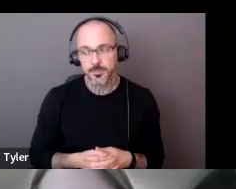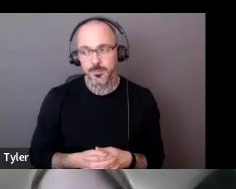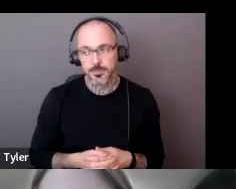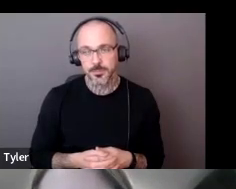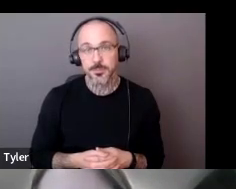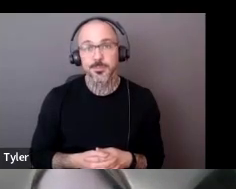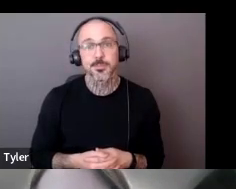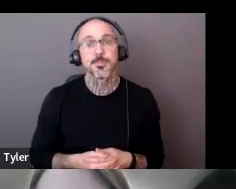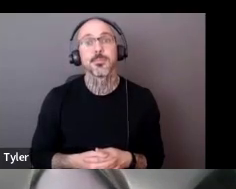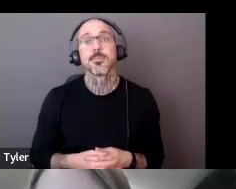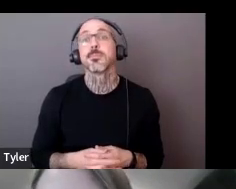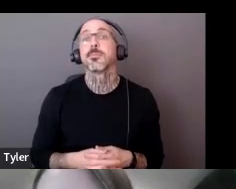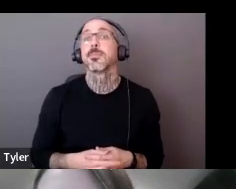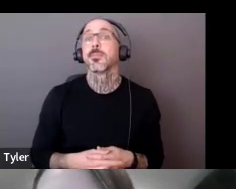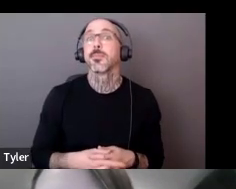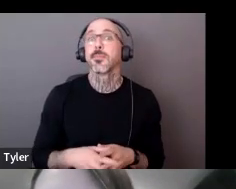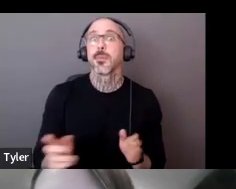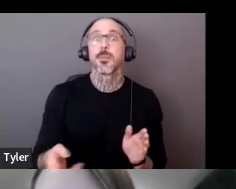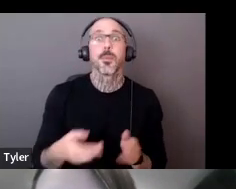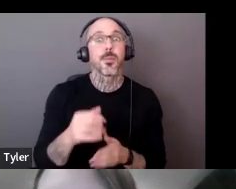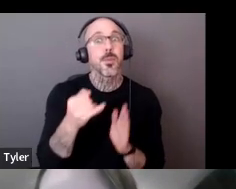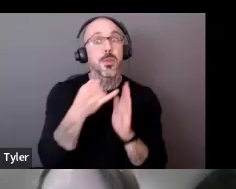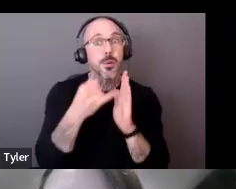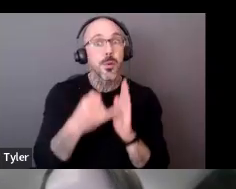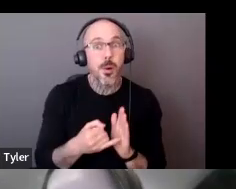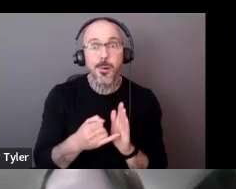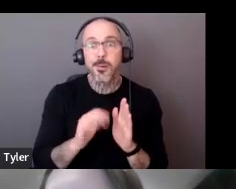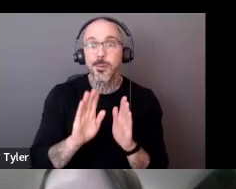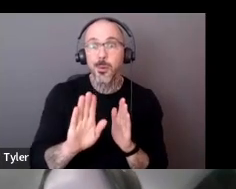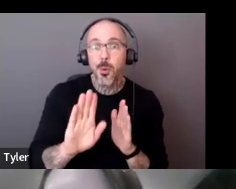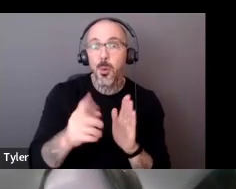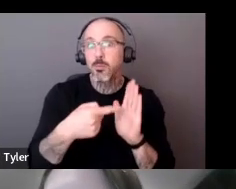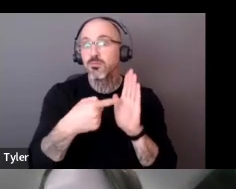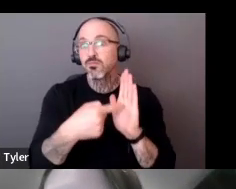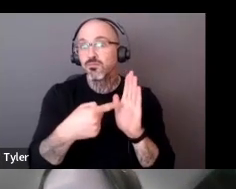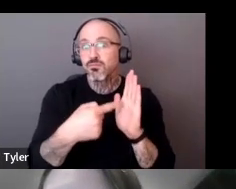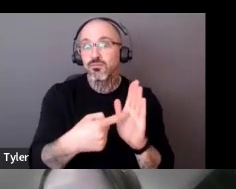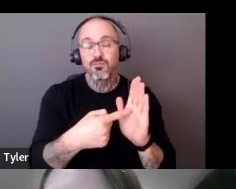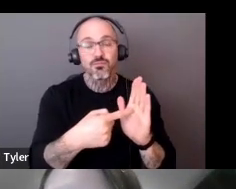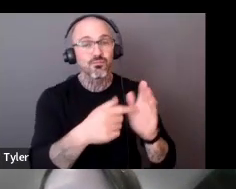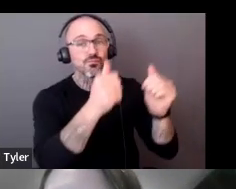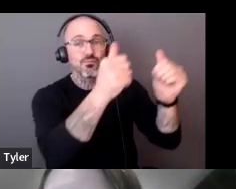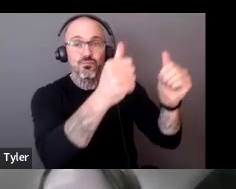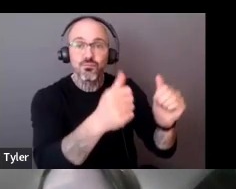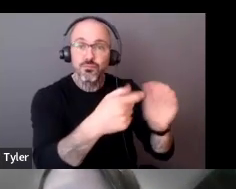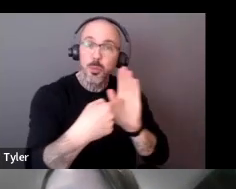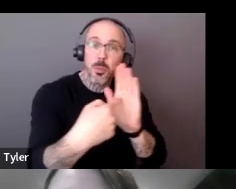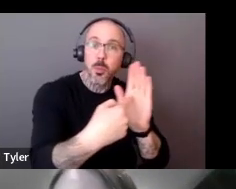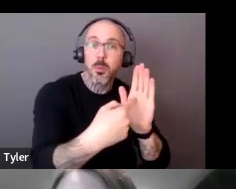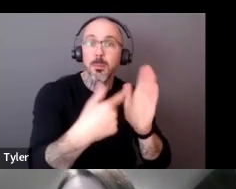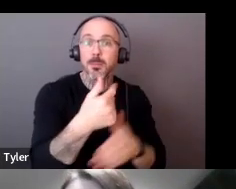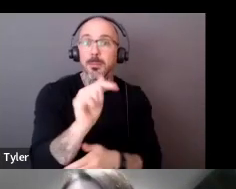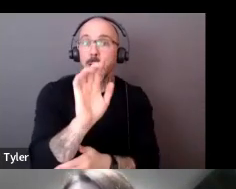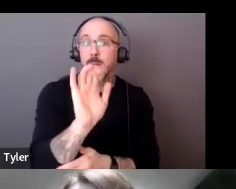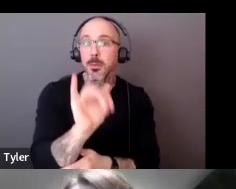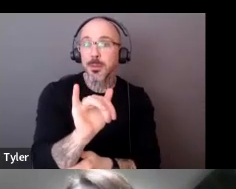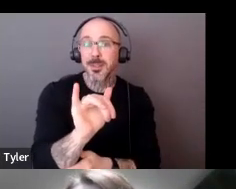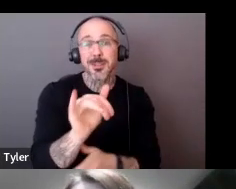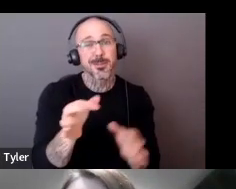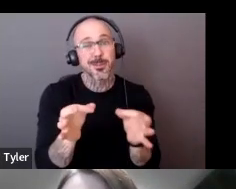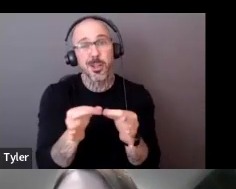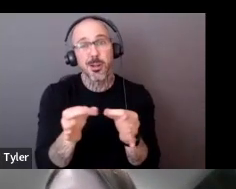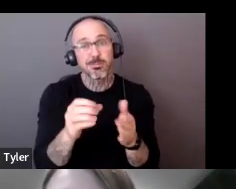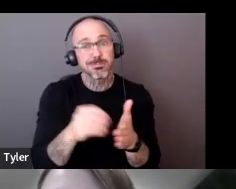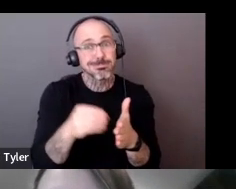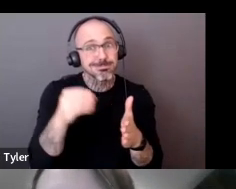in galleries is very expensive. Not many people with disabilities can afford